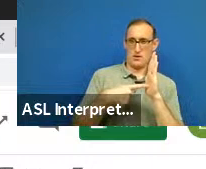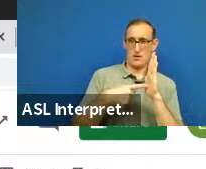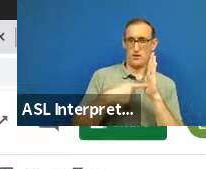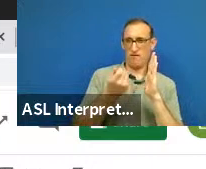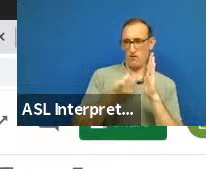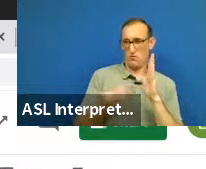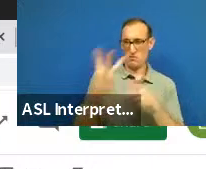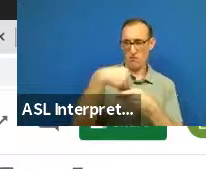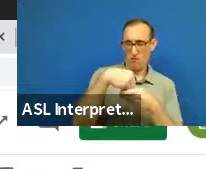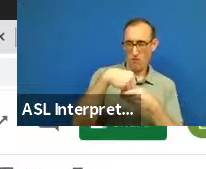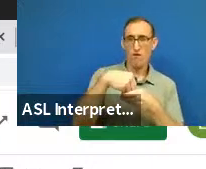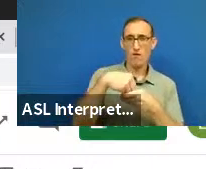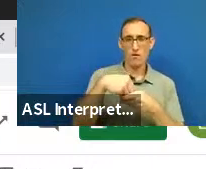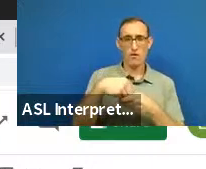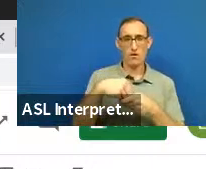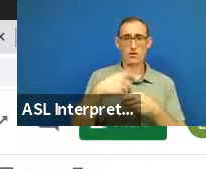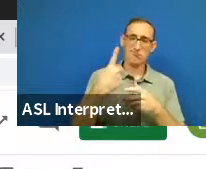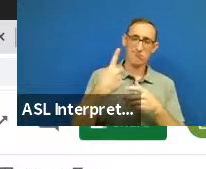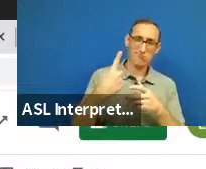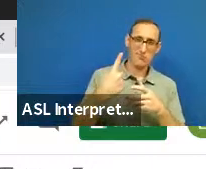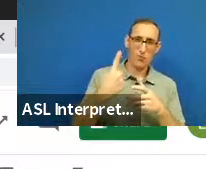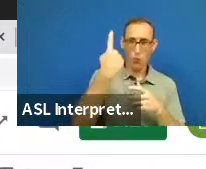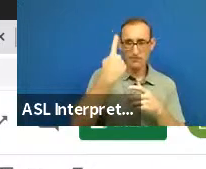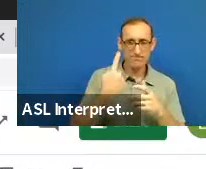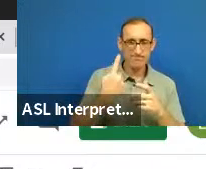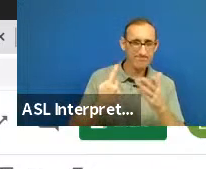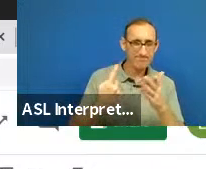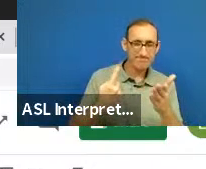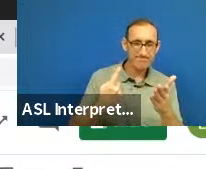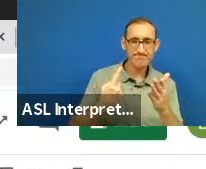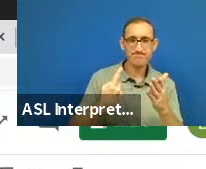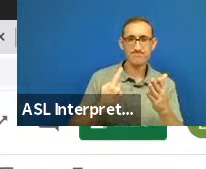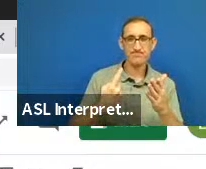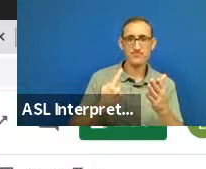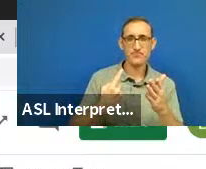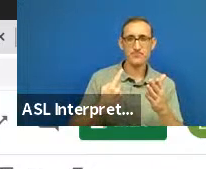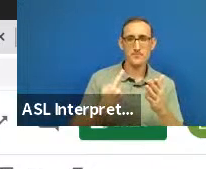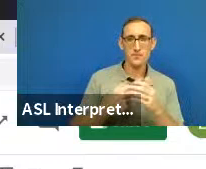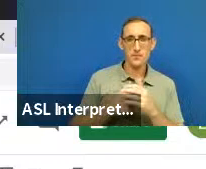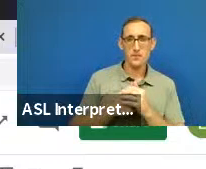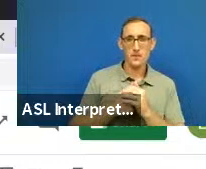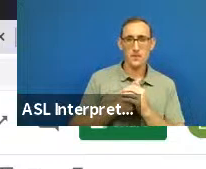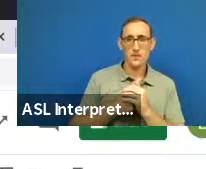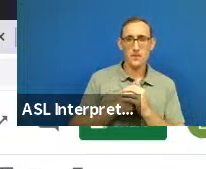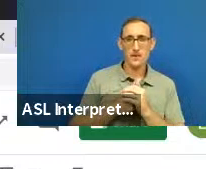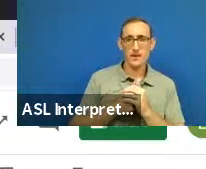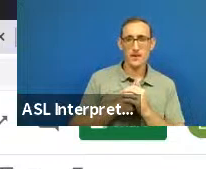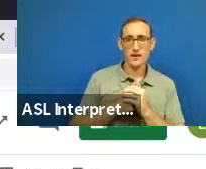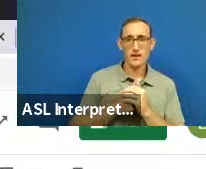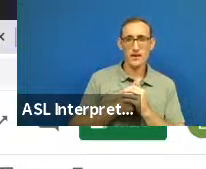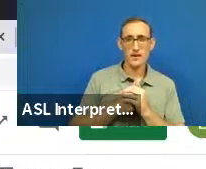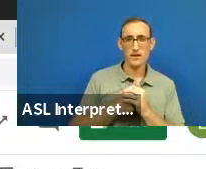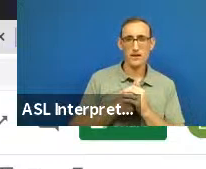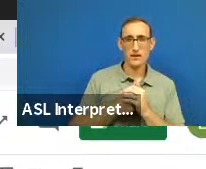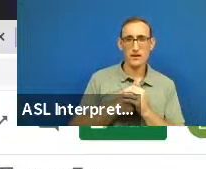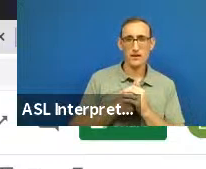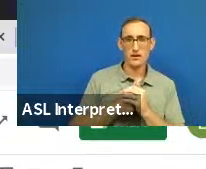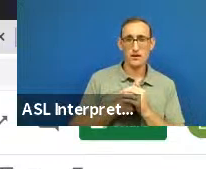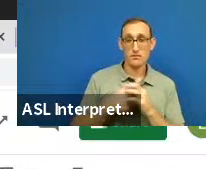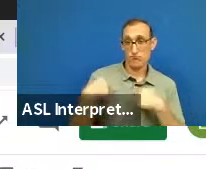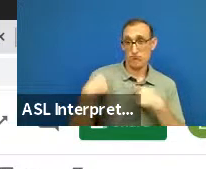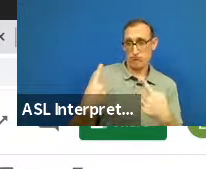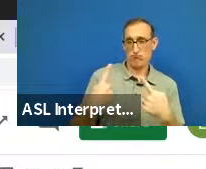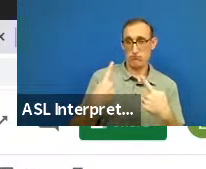no one particular one. And based on what I've been able to